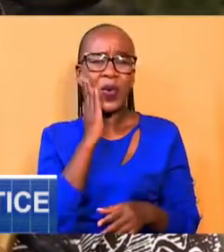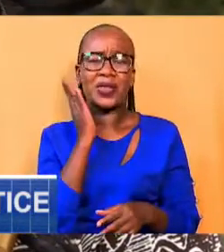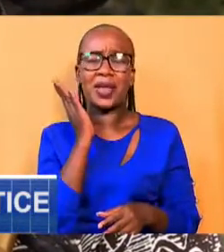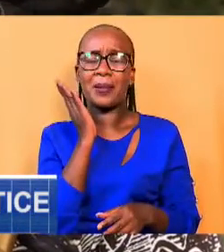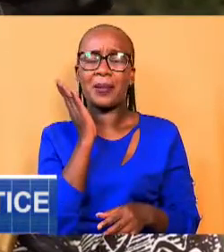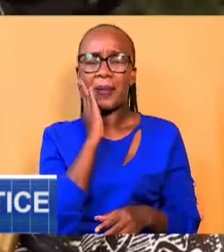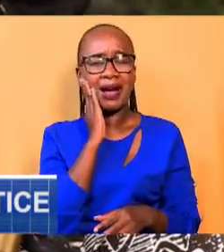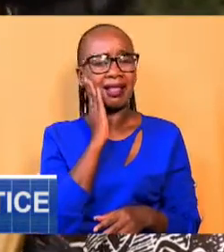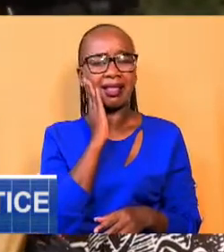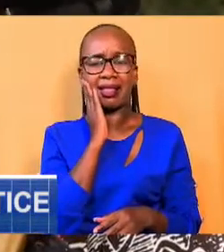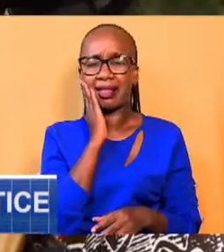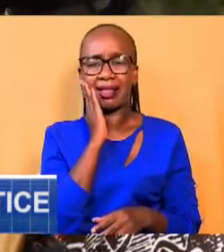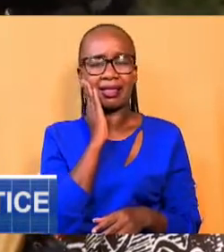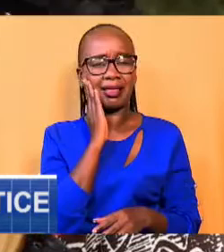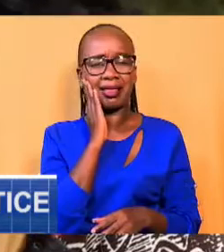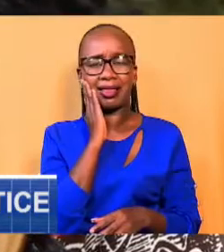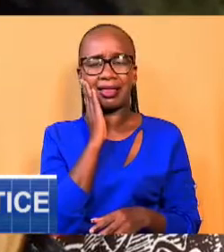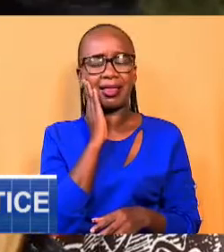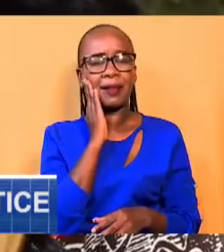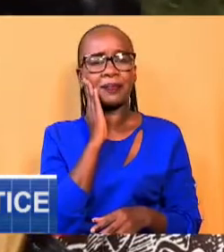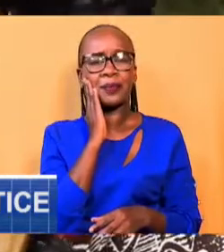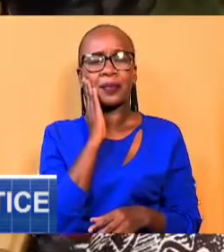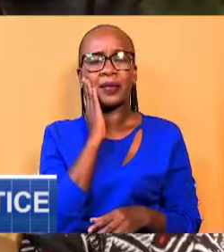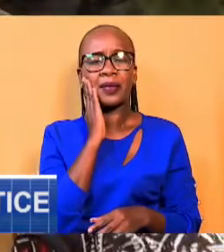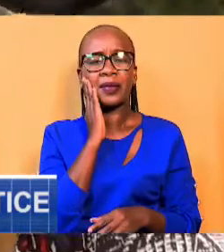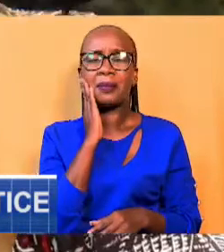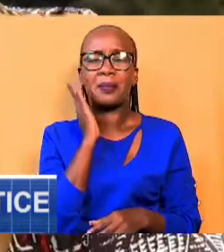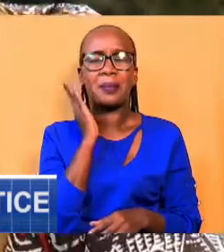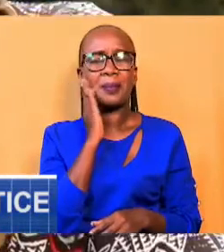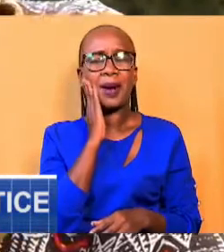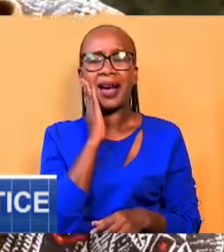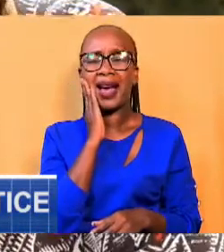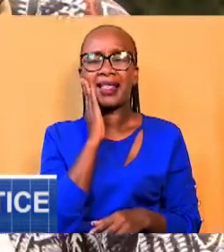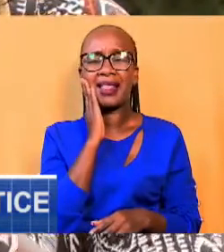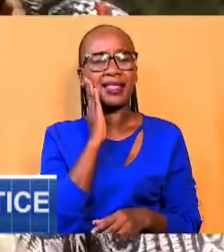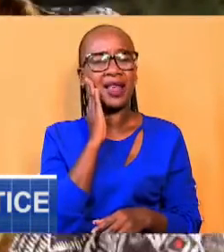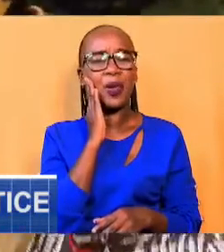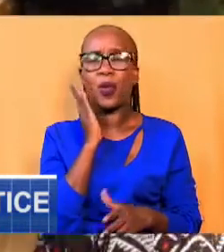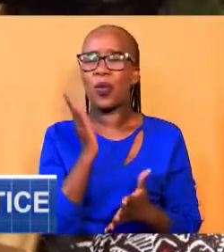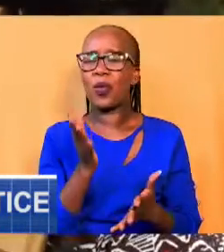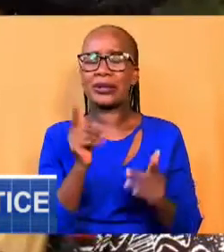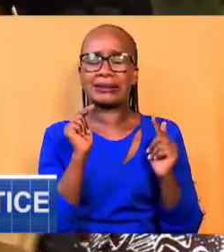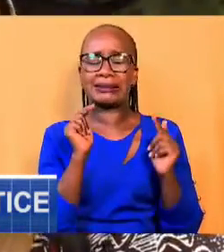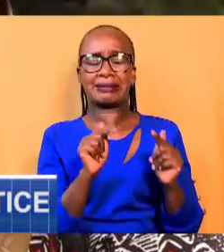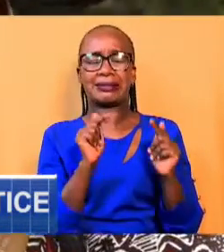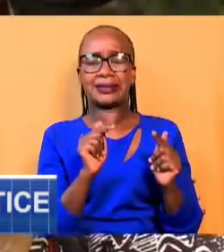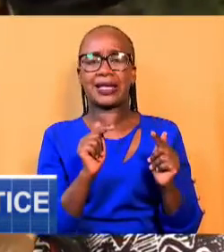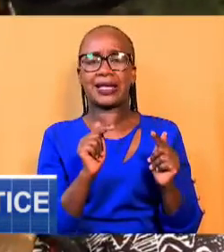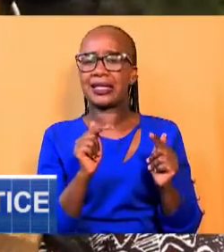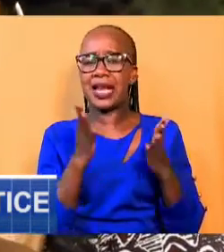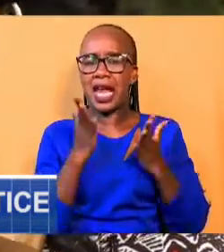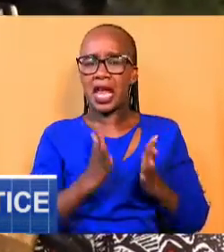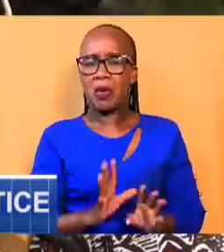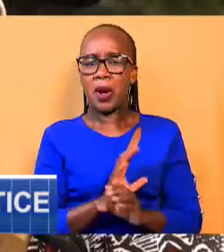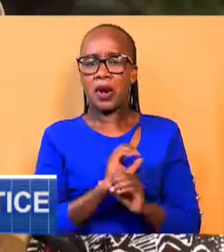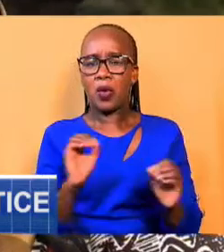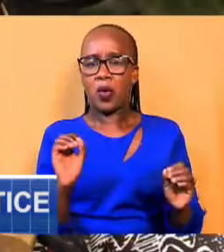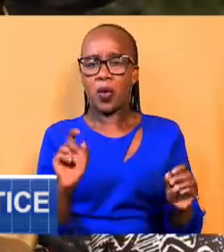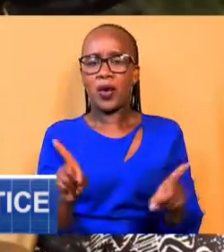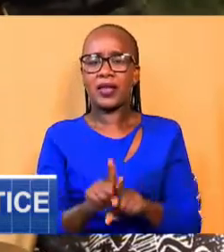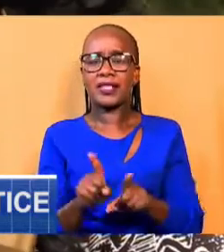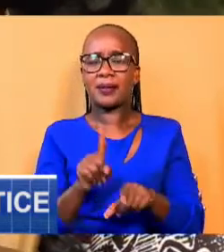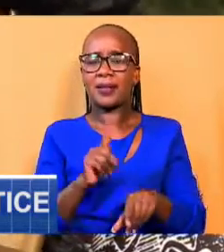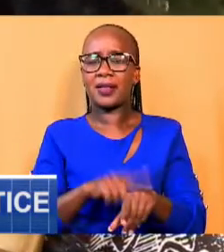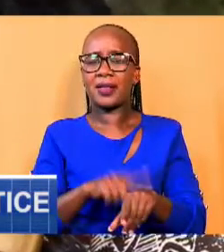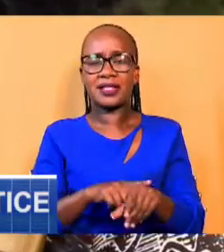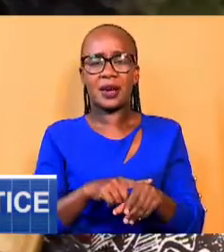mother she was put in a very awkward, in a very inhuman way at that particular time, because even at